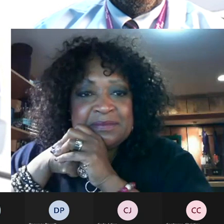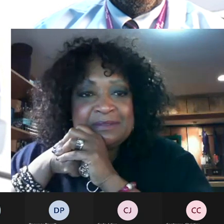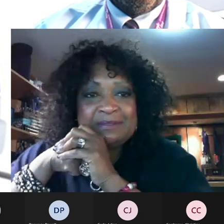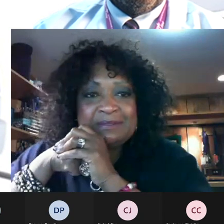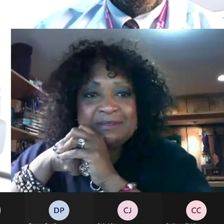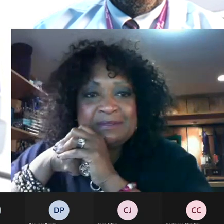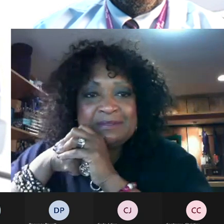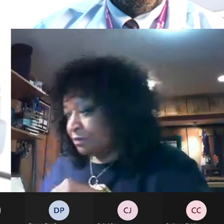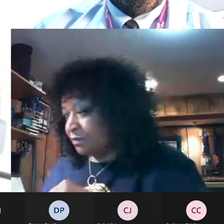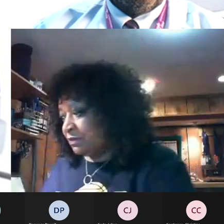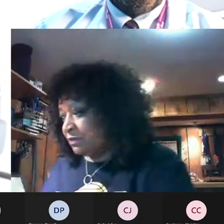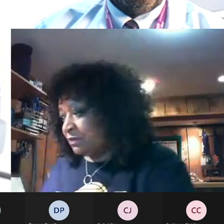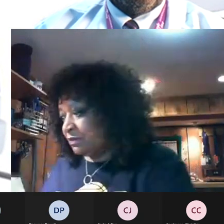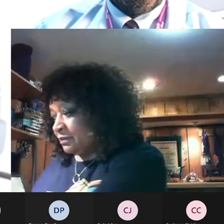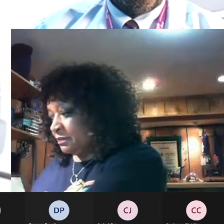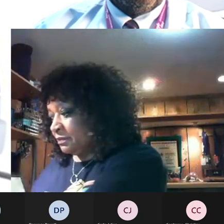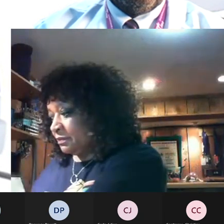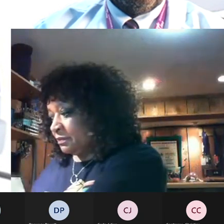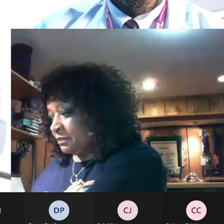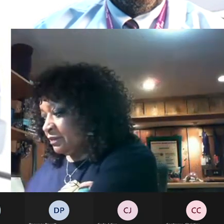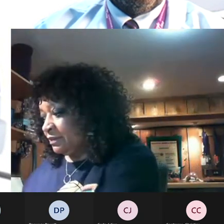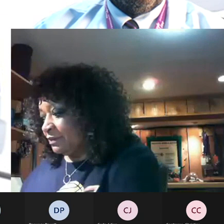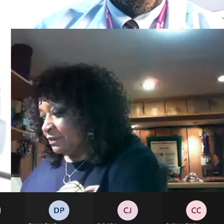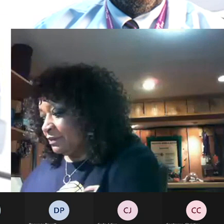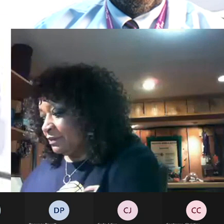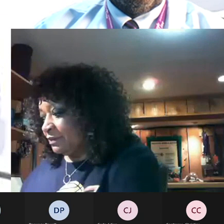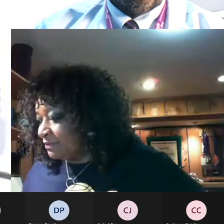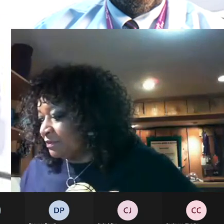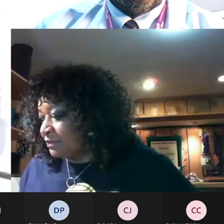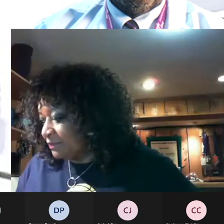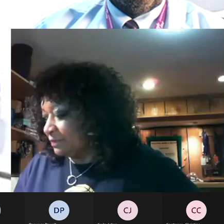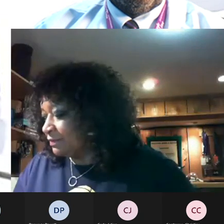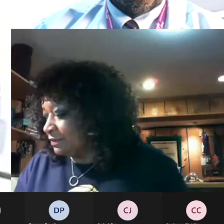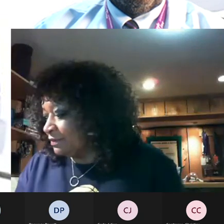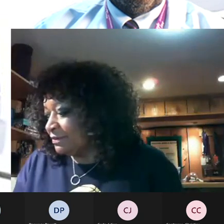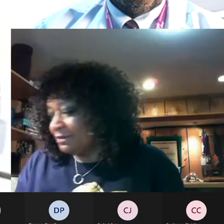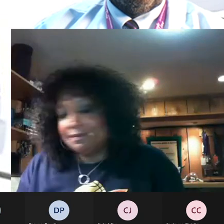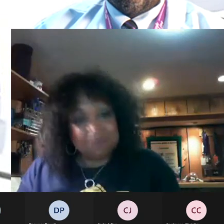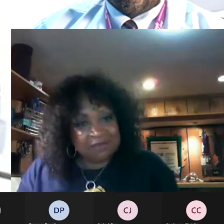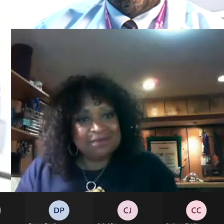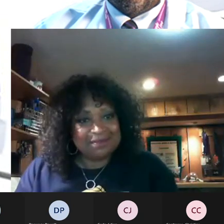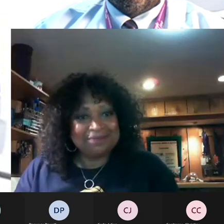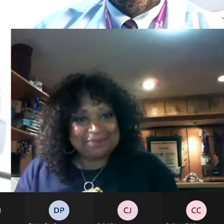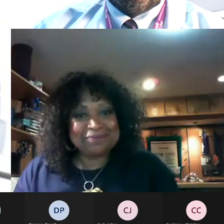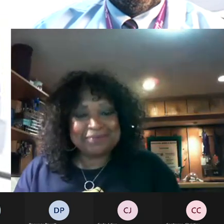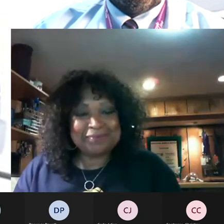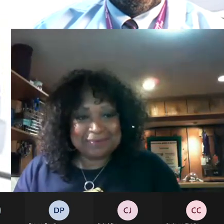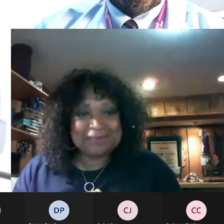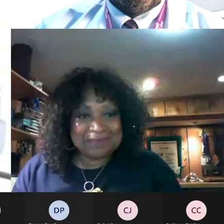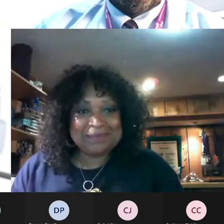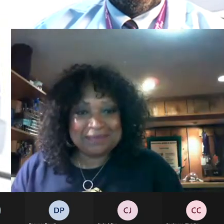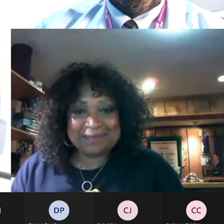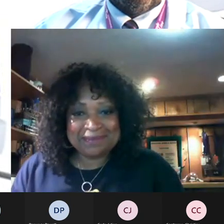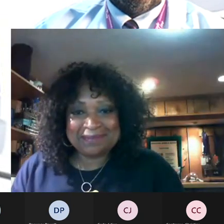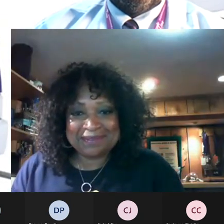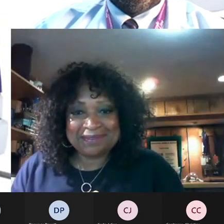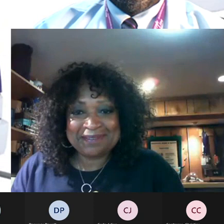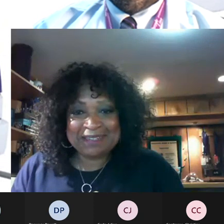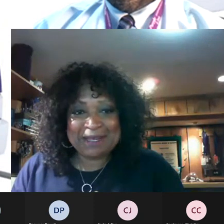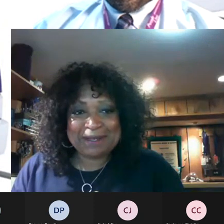you know, when we want to make sure that everything is drivable and as surely as you expect it, that the pedestrians